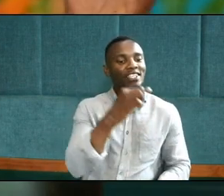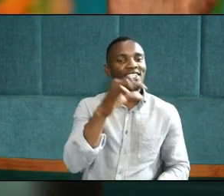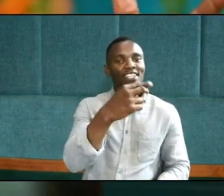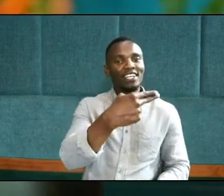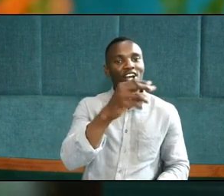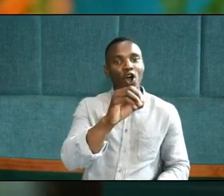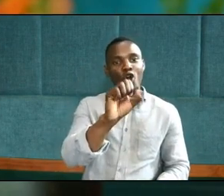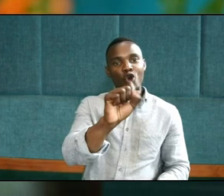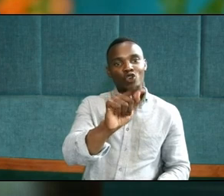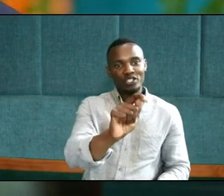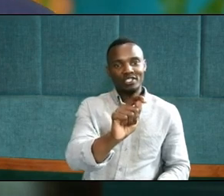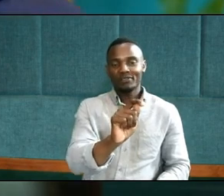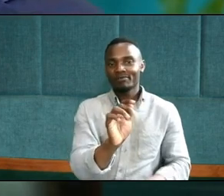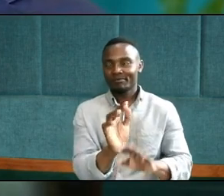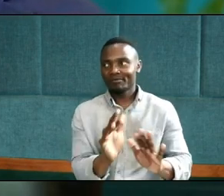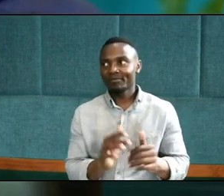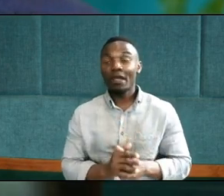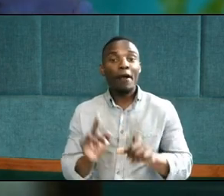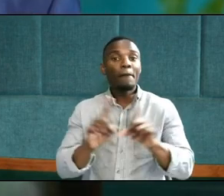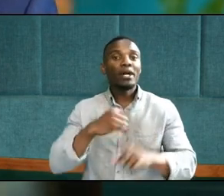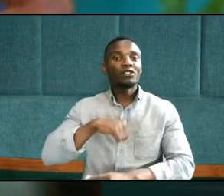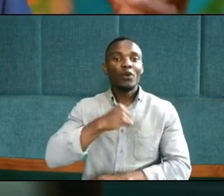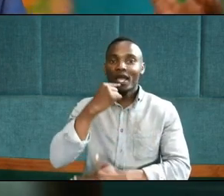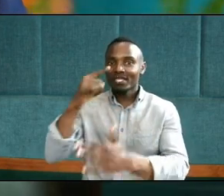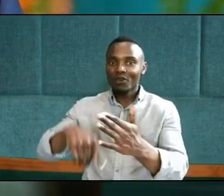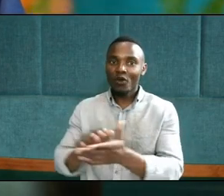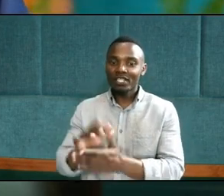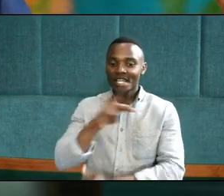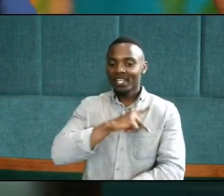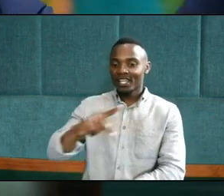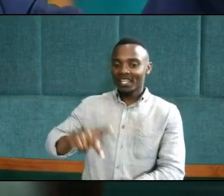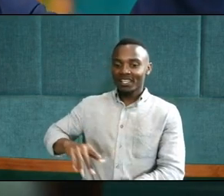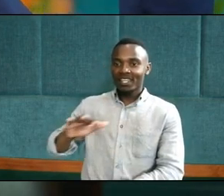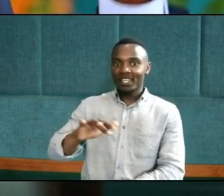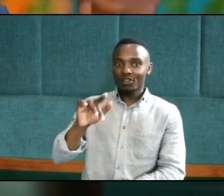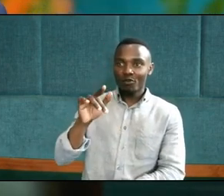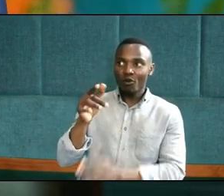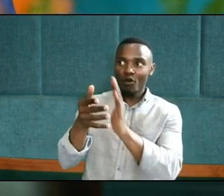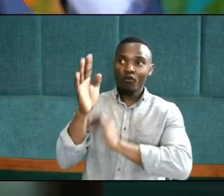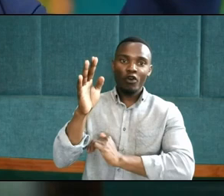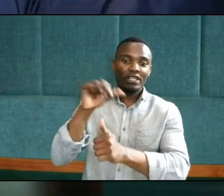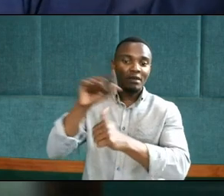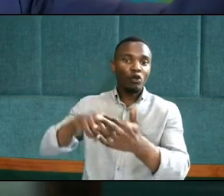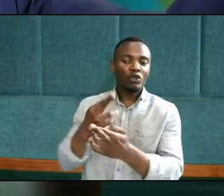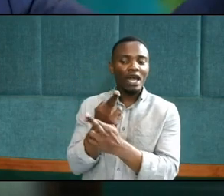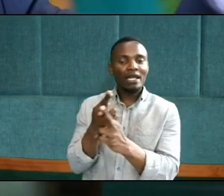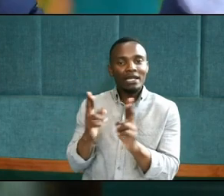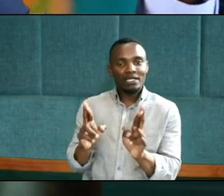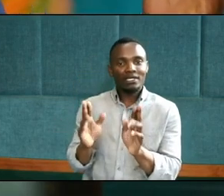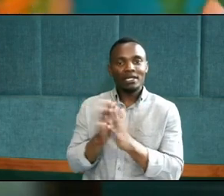you can say spirit. So we are saying the kingdom of God is not about eating and drinking, but righteousness and